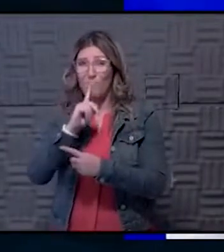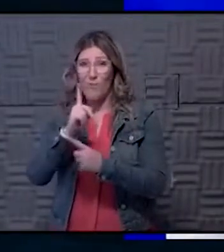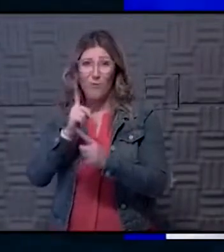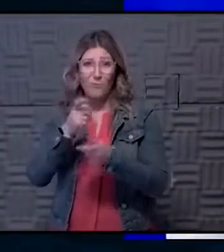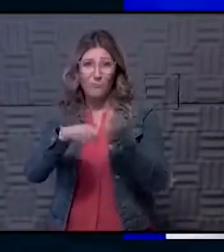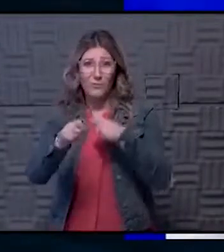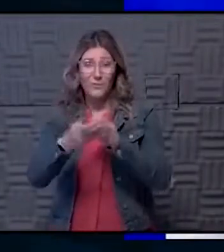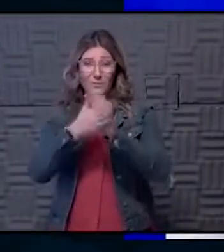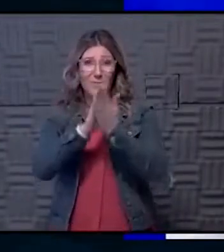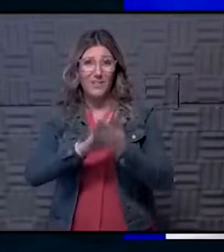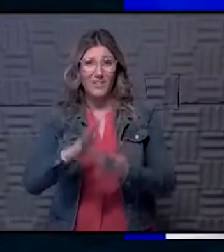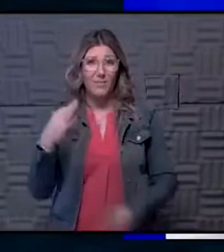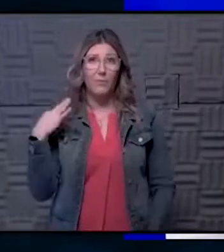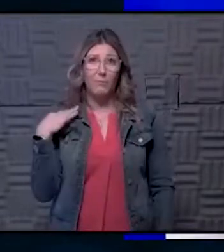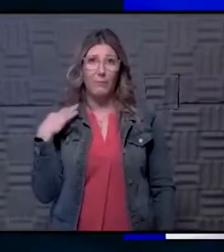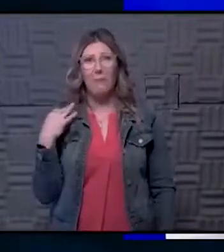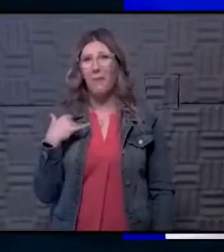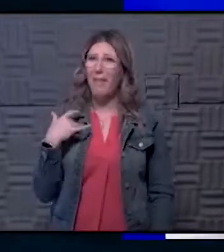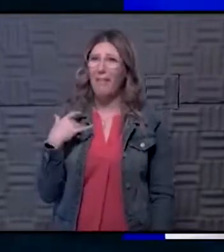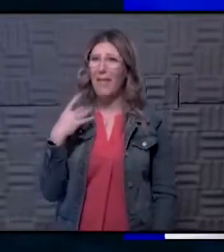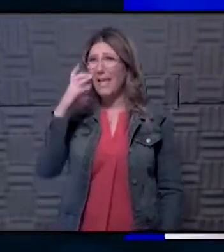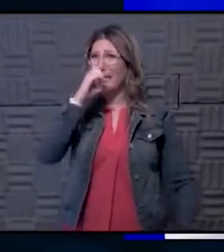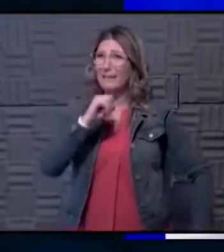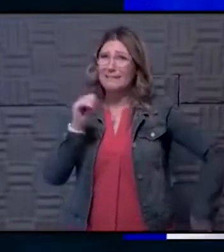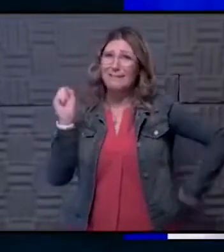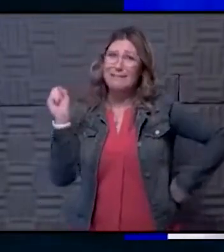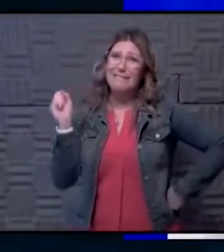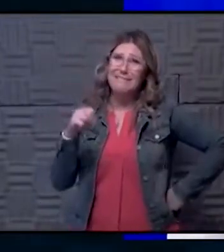No, well, yes, I guess you do.